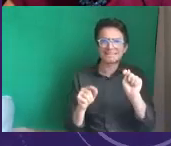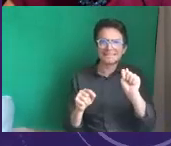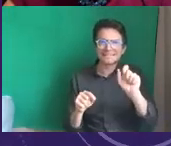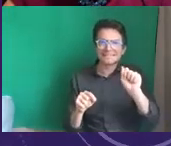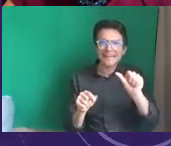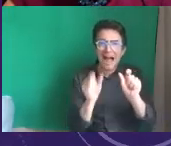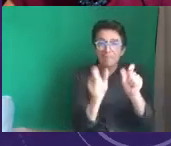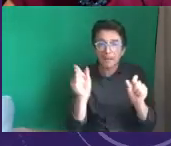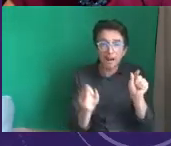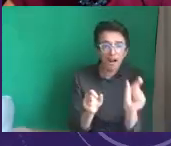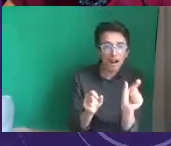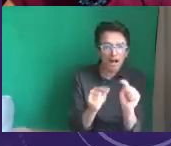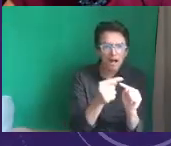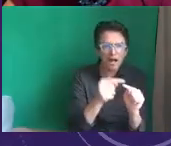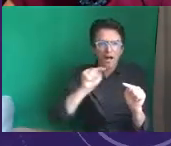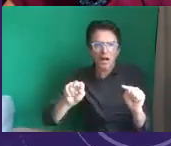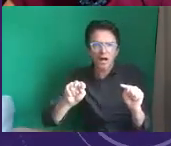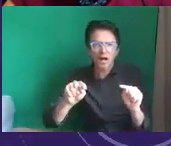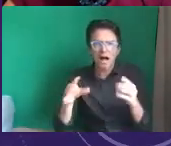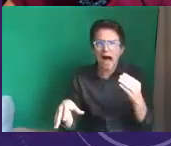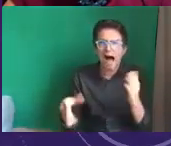to add a description.